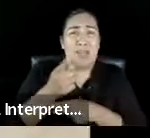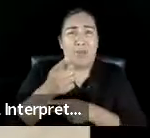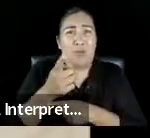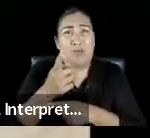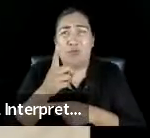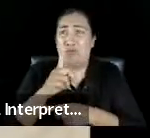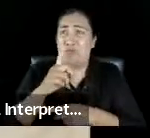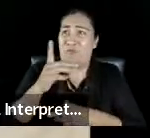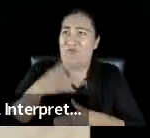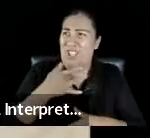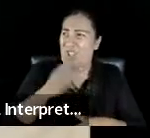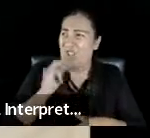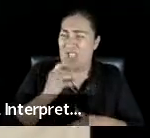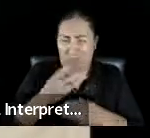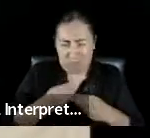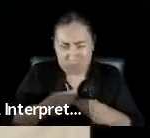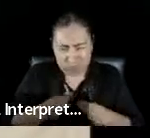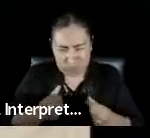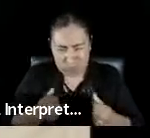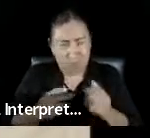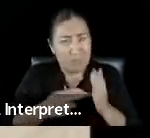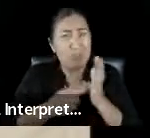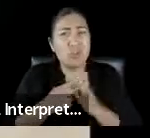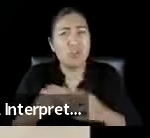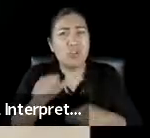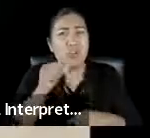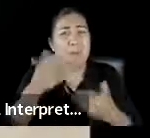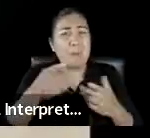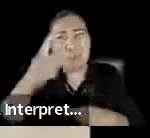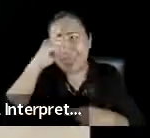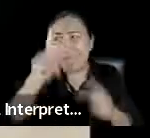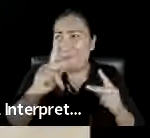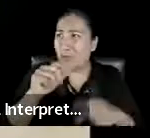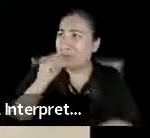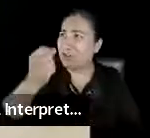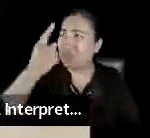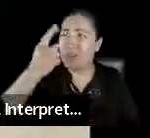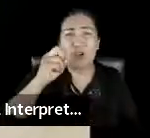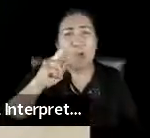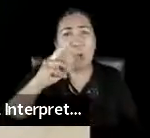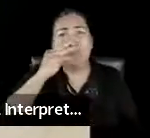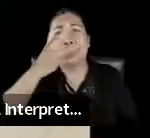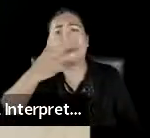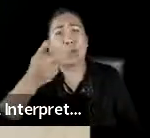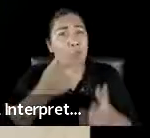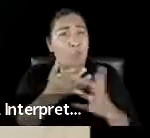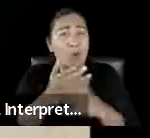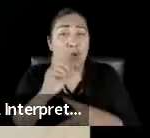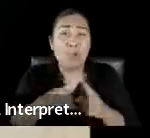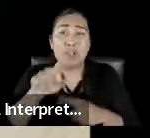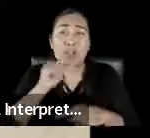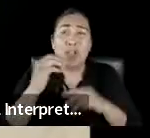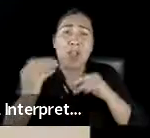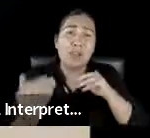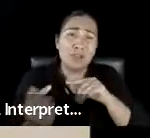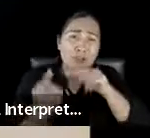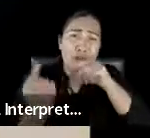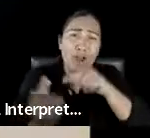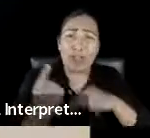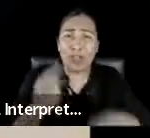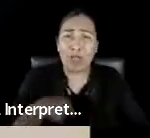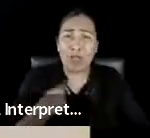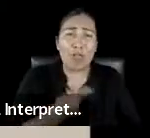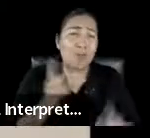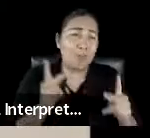is it shouldn't. Maybe you think people wouldn't understand or care about what you go through, but you aren't in this battle alone. People are